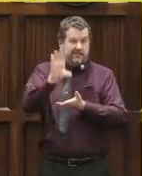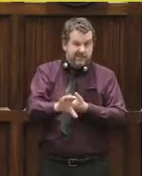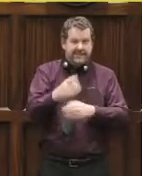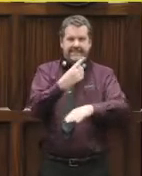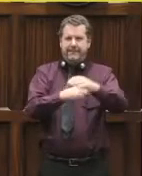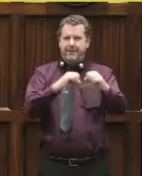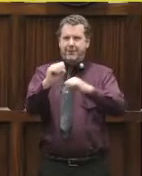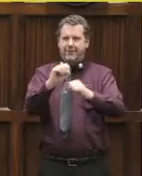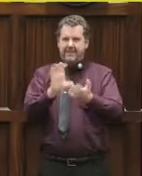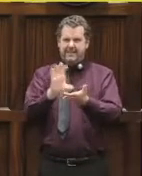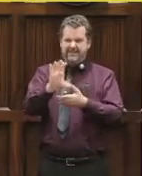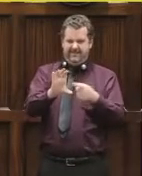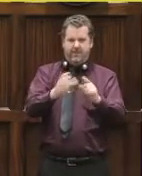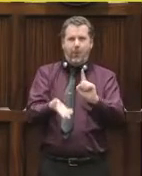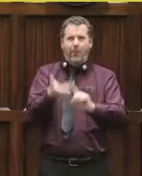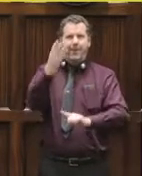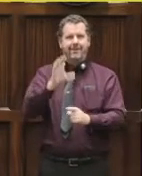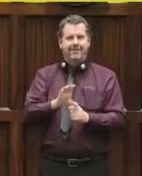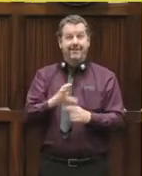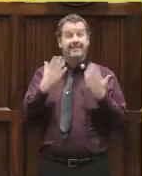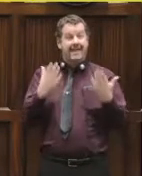services so that this figure is now